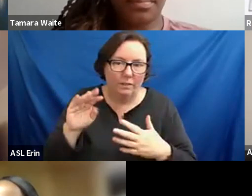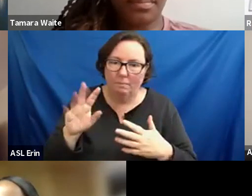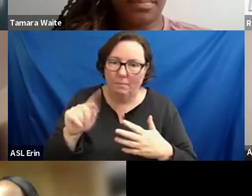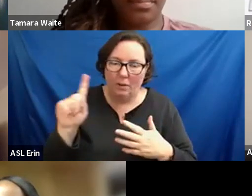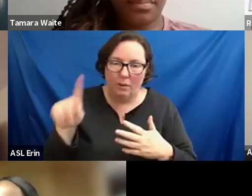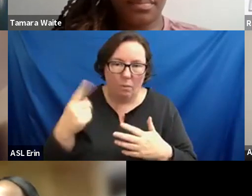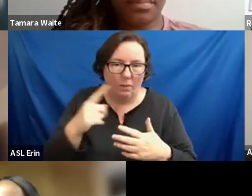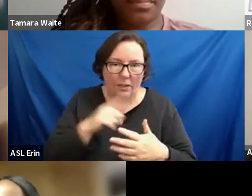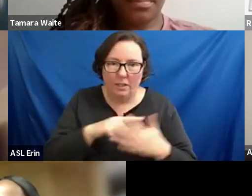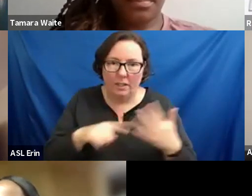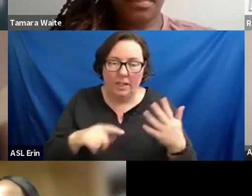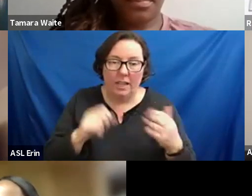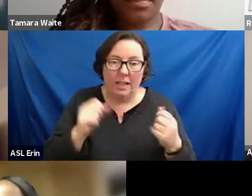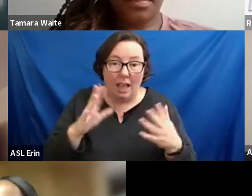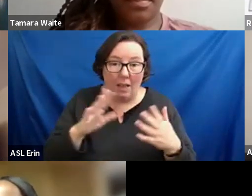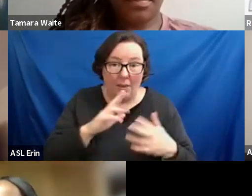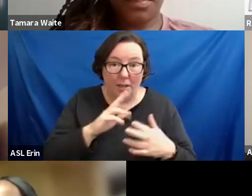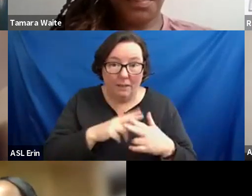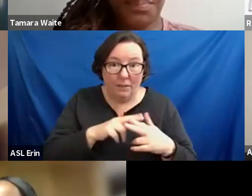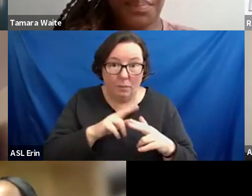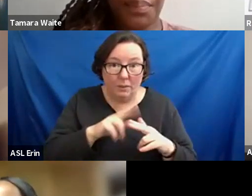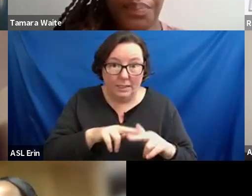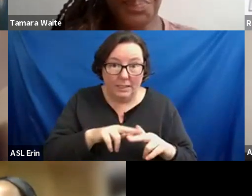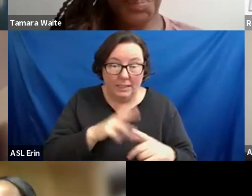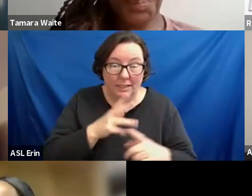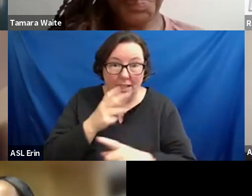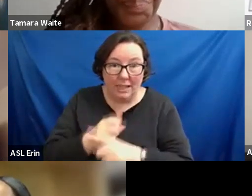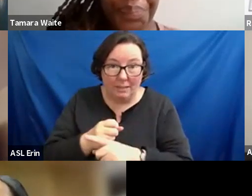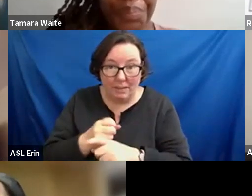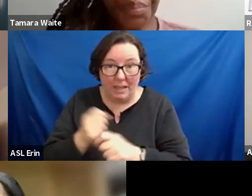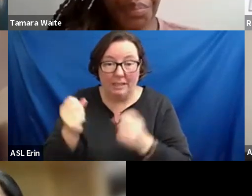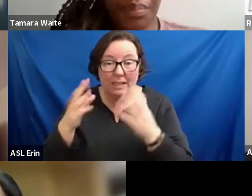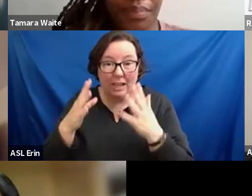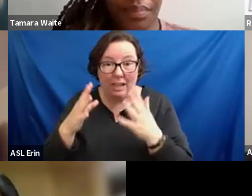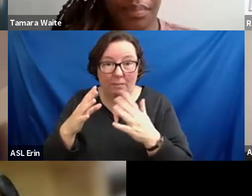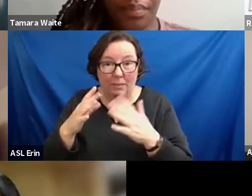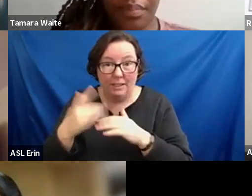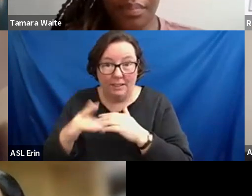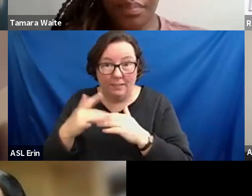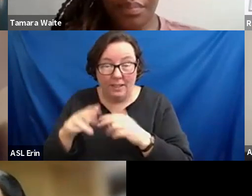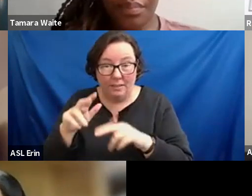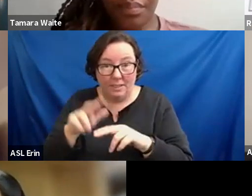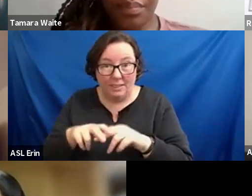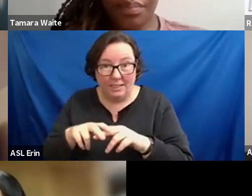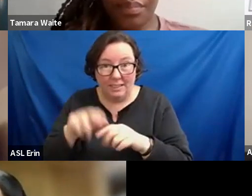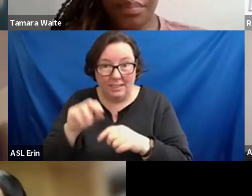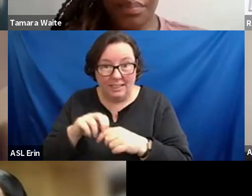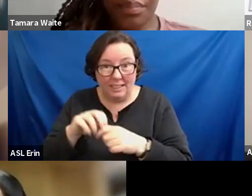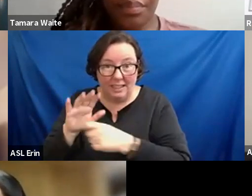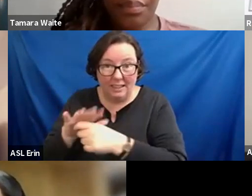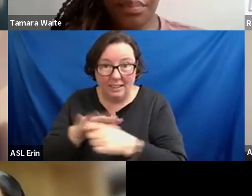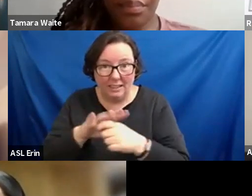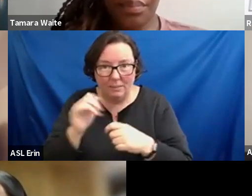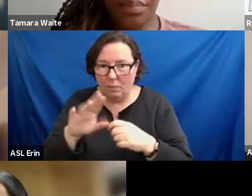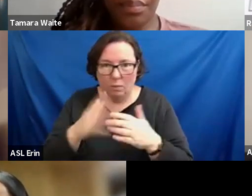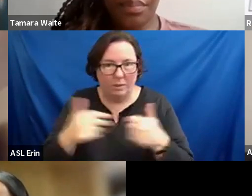did the number of those seats impact the number of seats available and in the zip codes at all, or